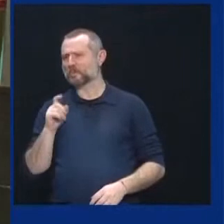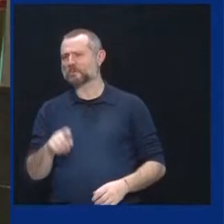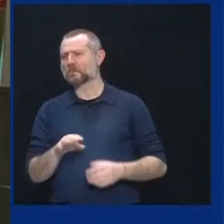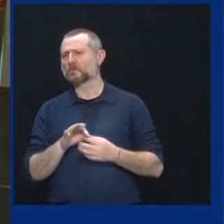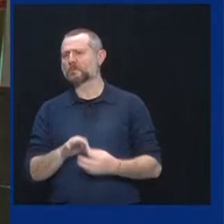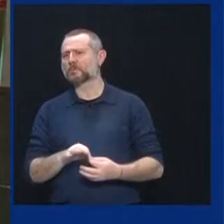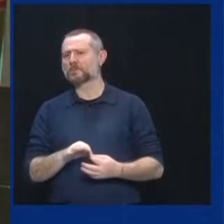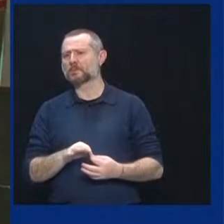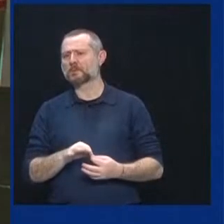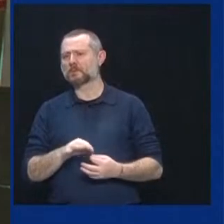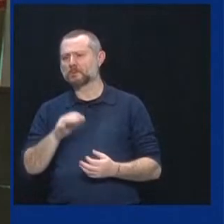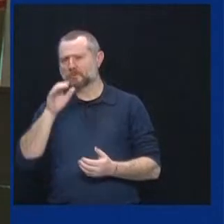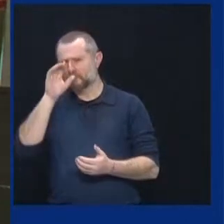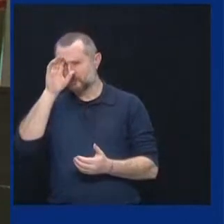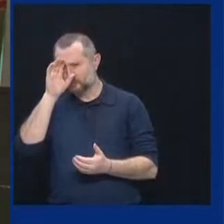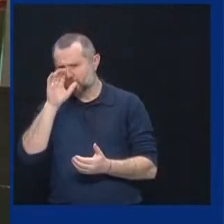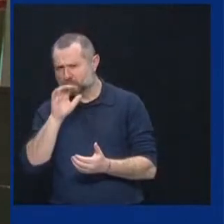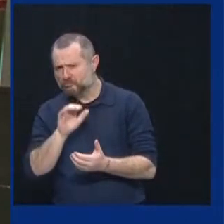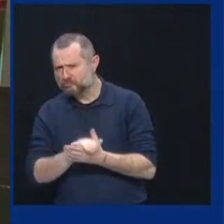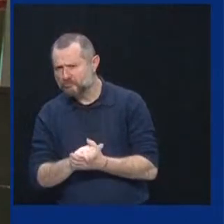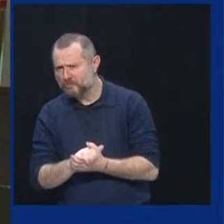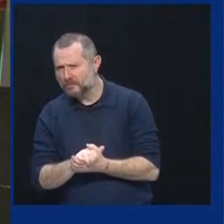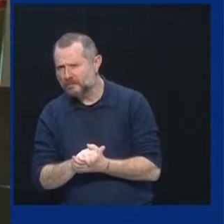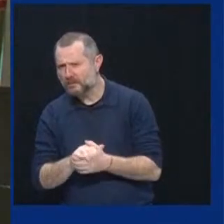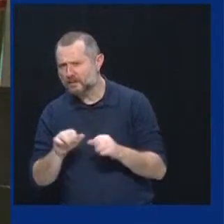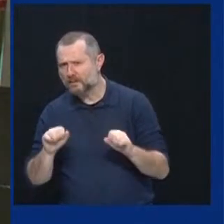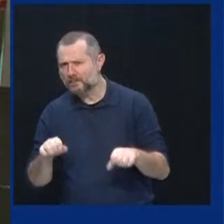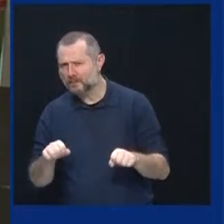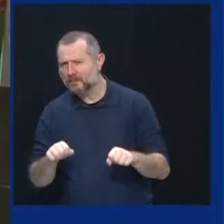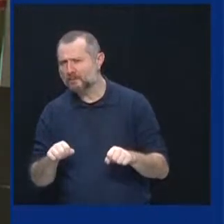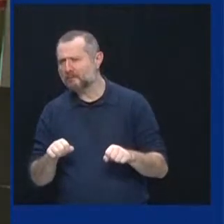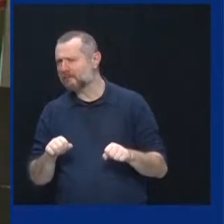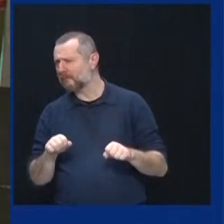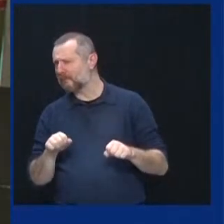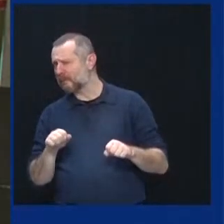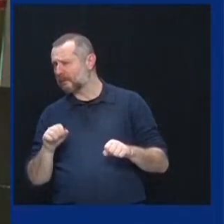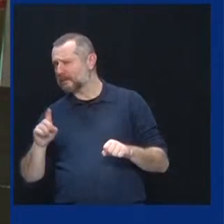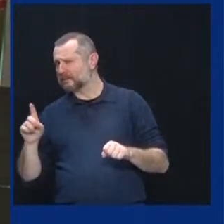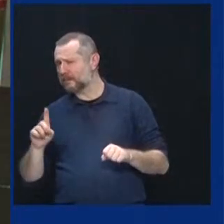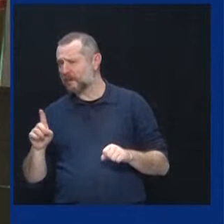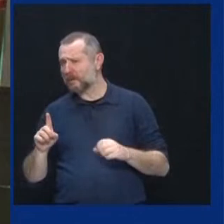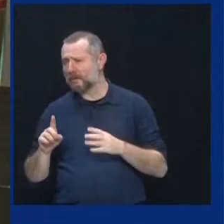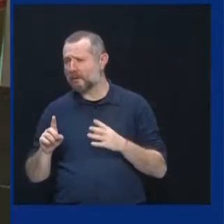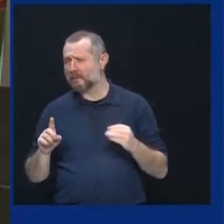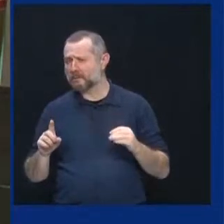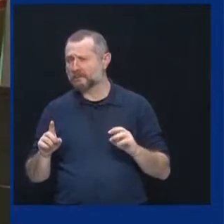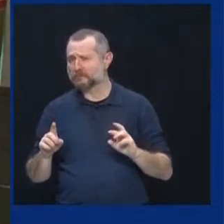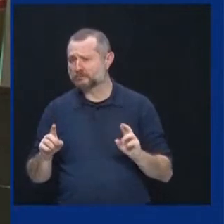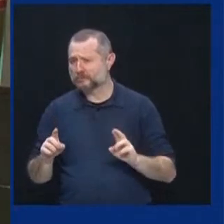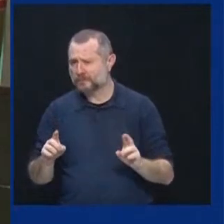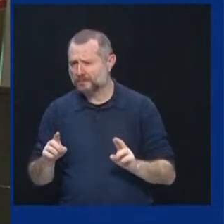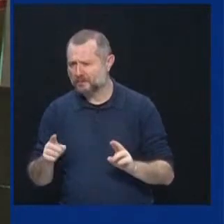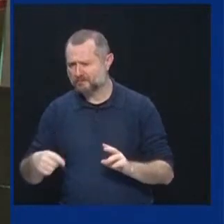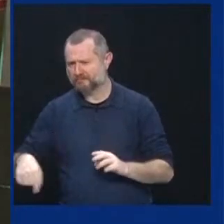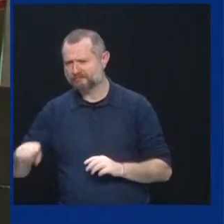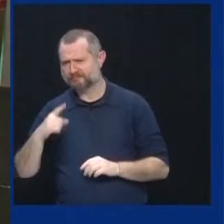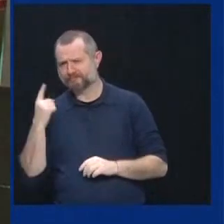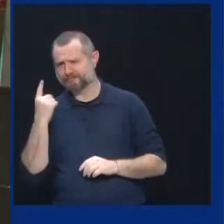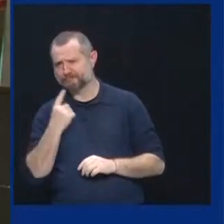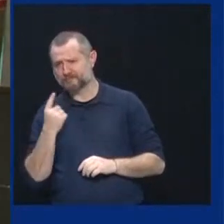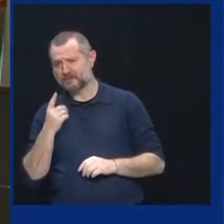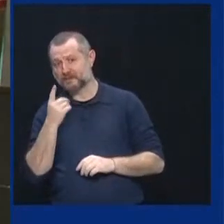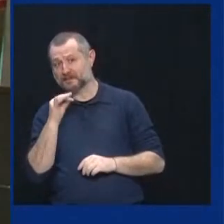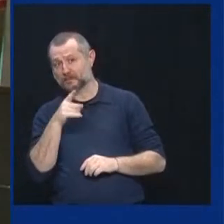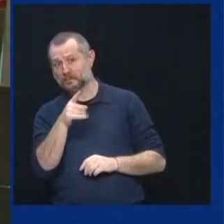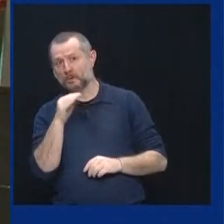credibility. There are people, Democrats and Republicans, who wonder, did you lie to them?